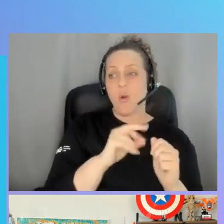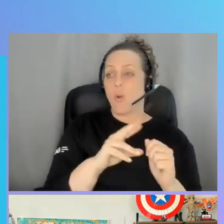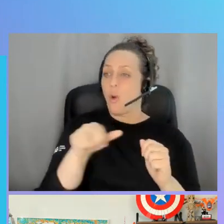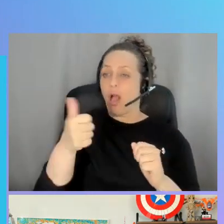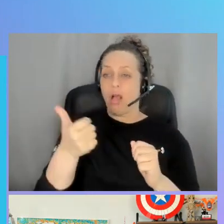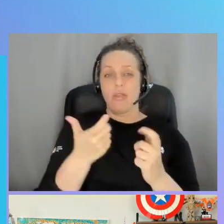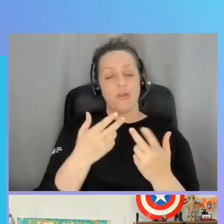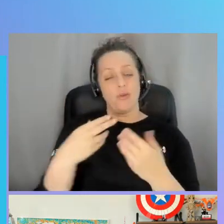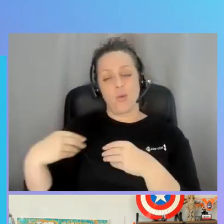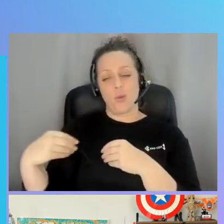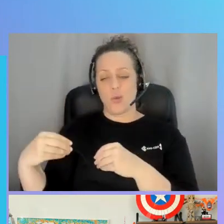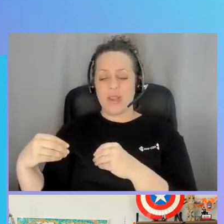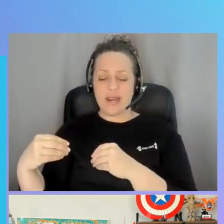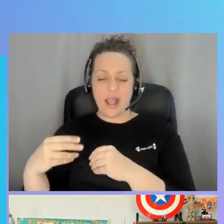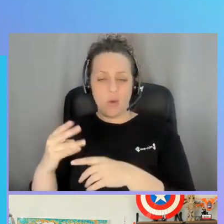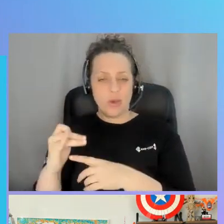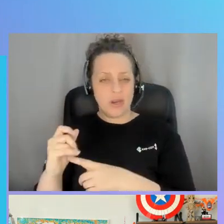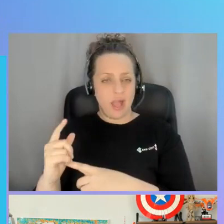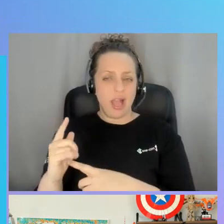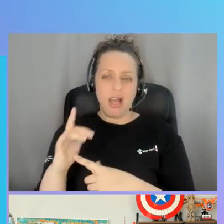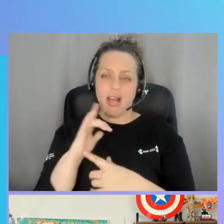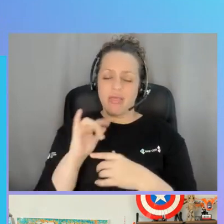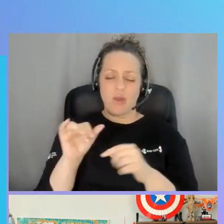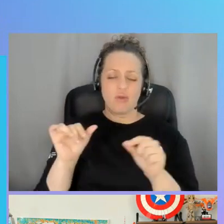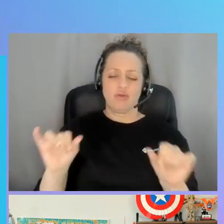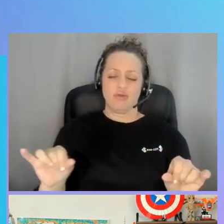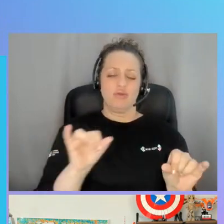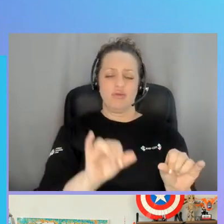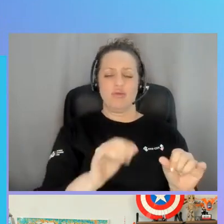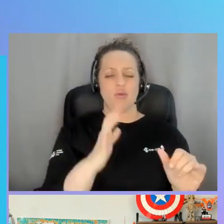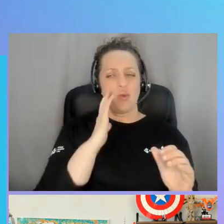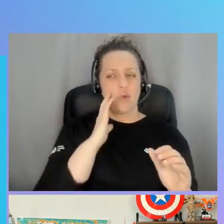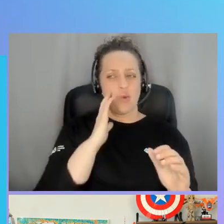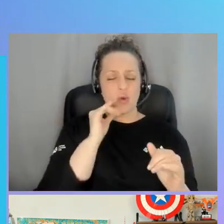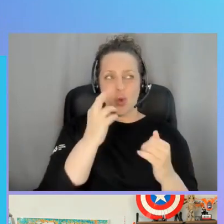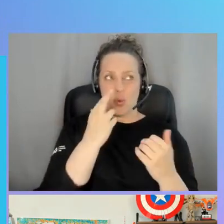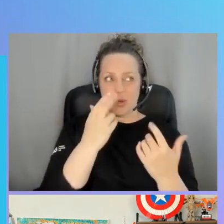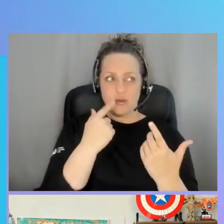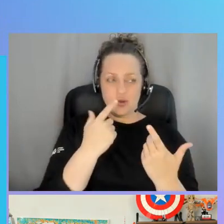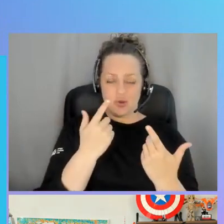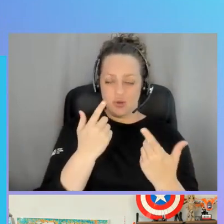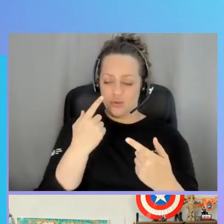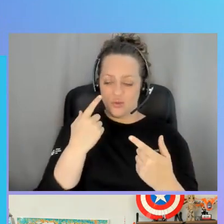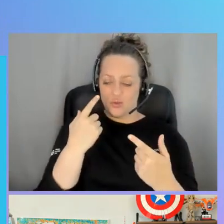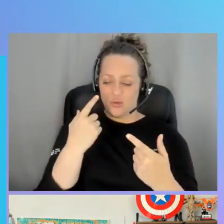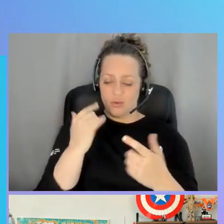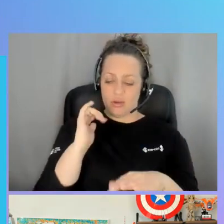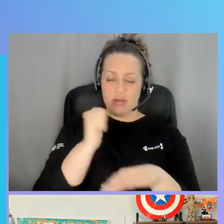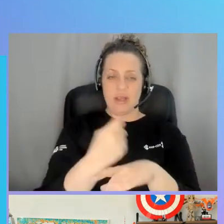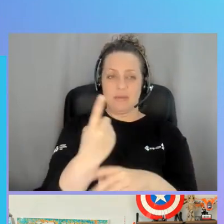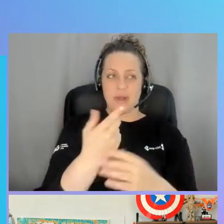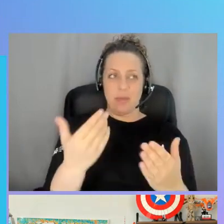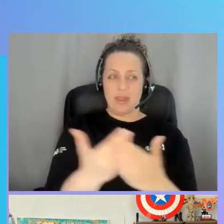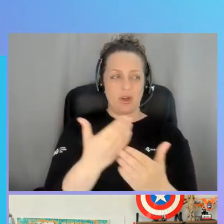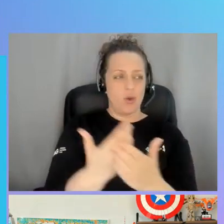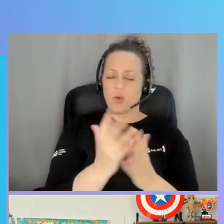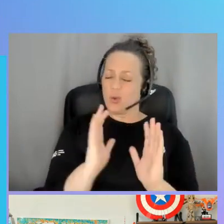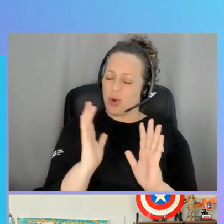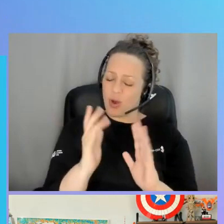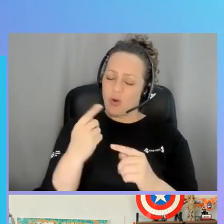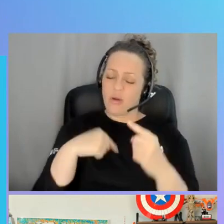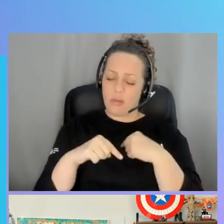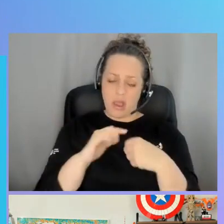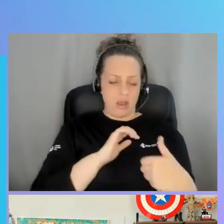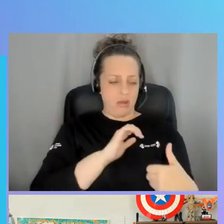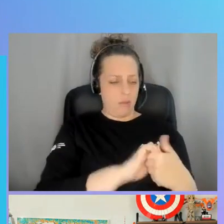another, retail, a lot of those things can remain true. There's no reason to reinvent the wheel. Instead, how do we partner with